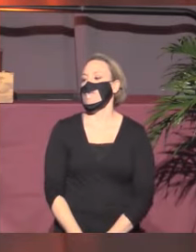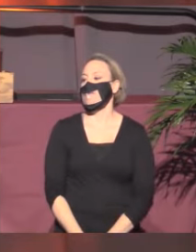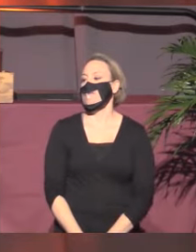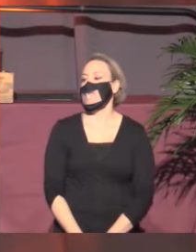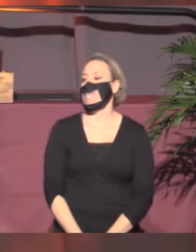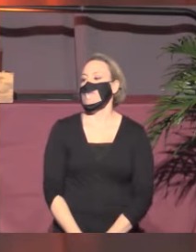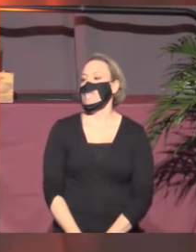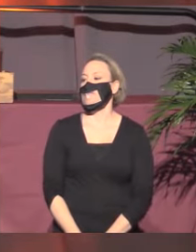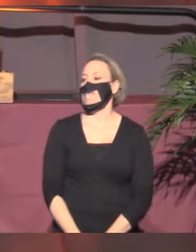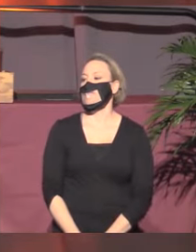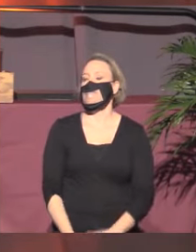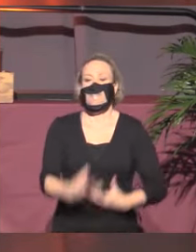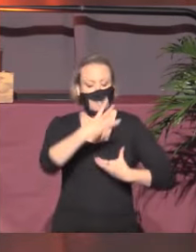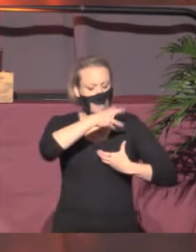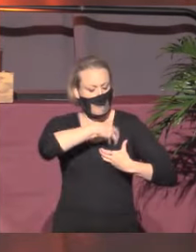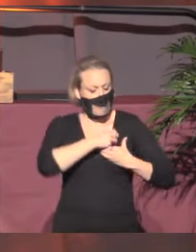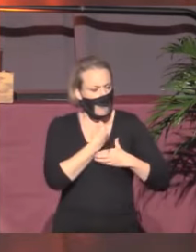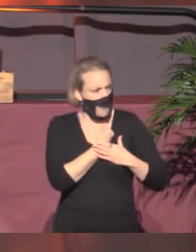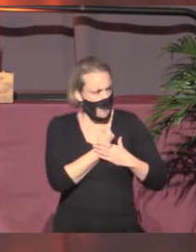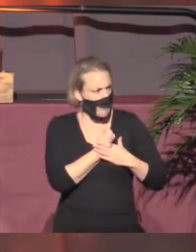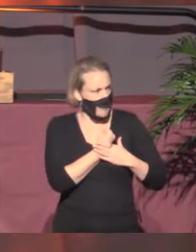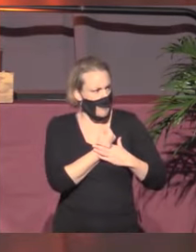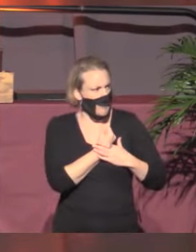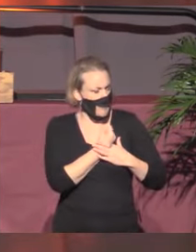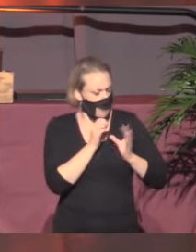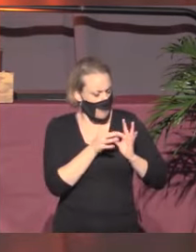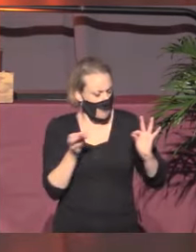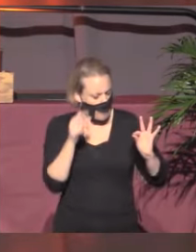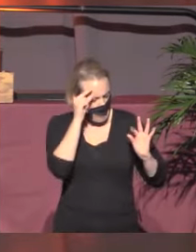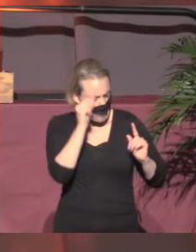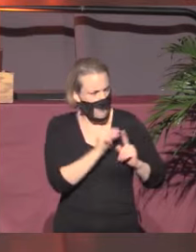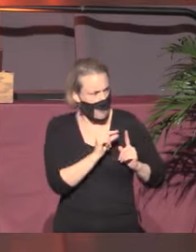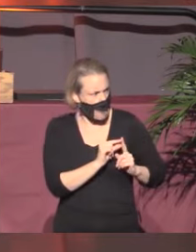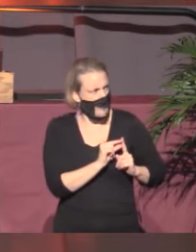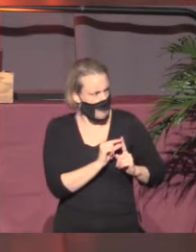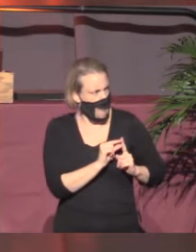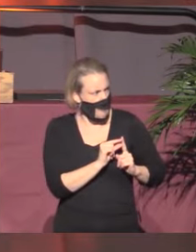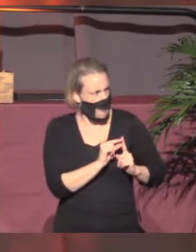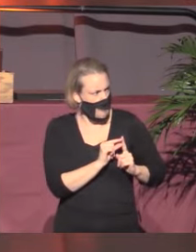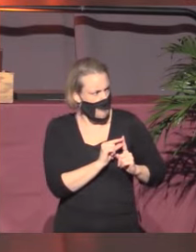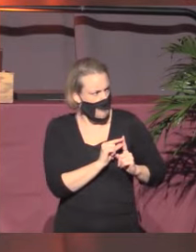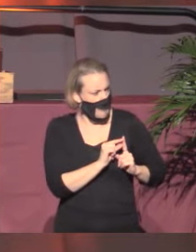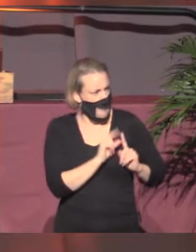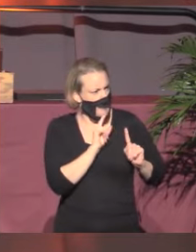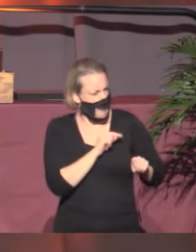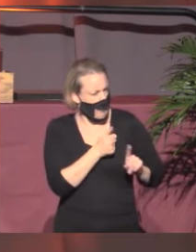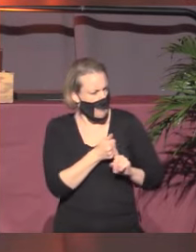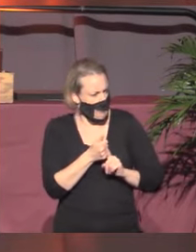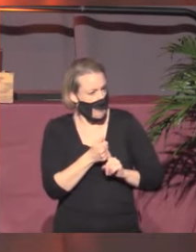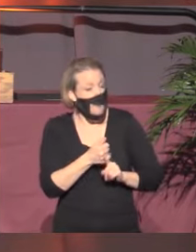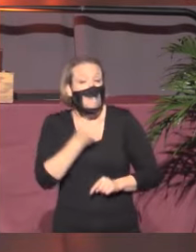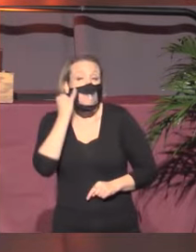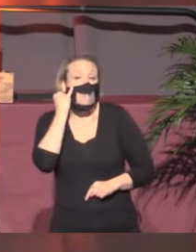hold dear those words. Hold dear those words, because if we are to be a just